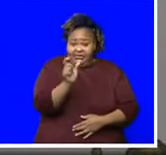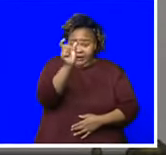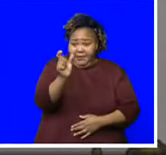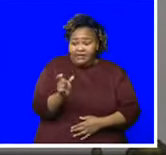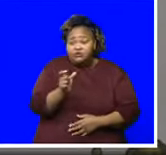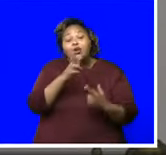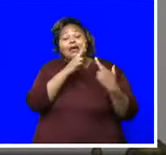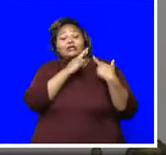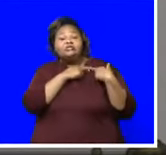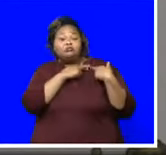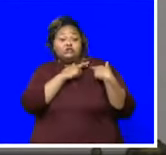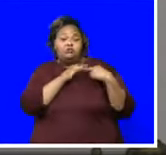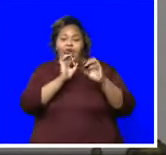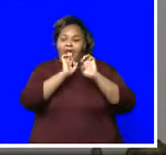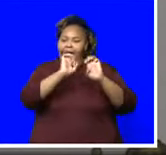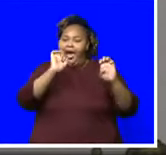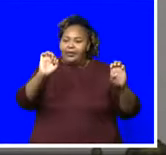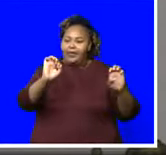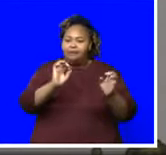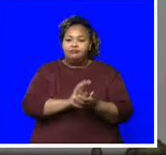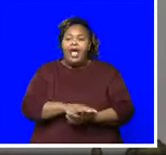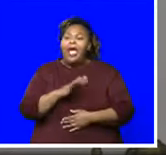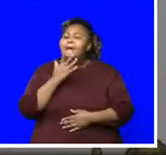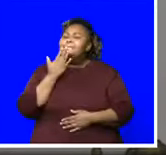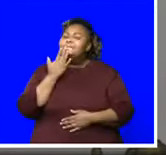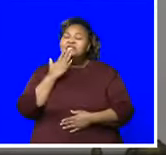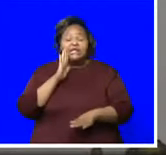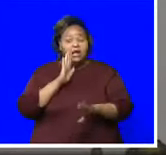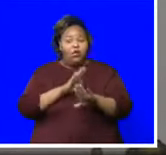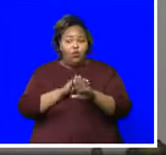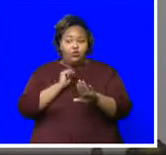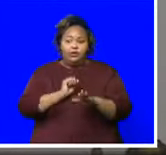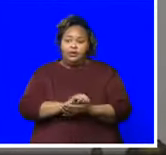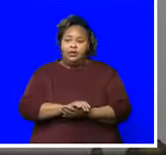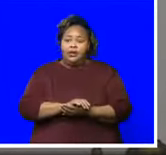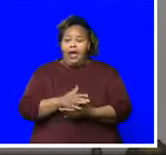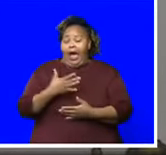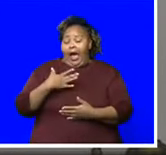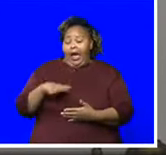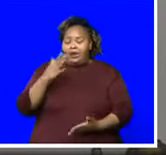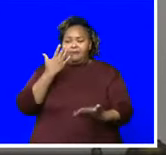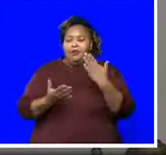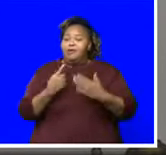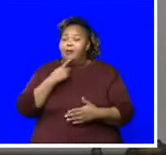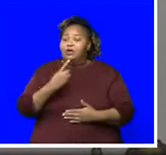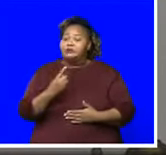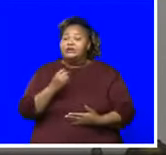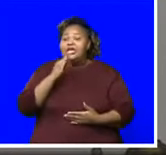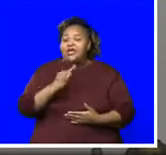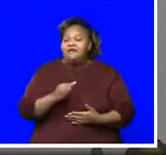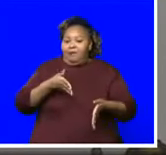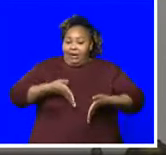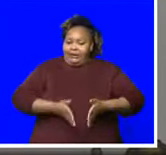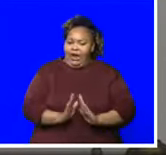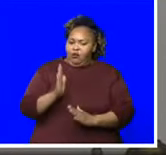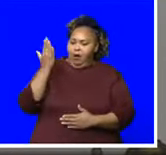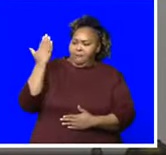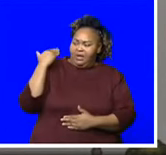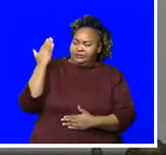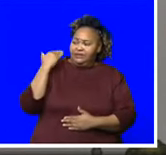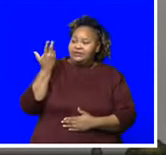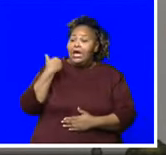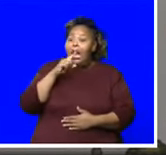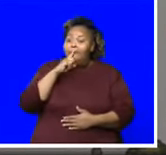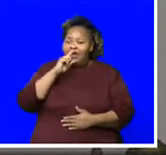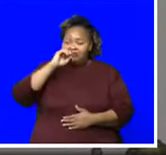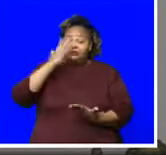Kude lo lapha ngeliphutha, kude lo ngathi hey kube mbane ngatalwa mani, hey kube mana ngisekho la, ena lapha silapha for